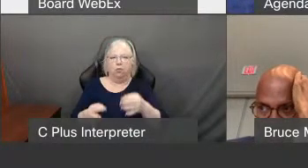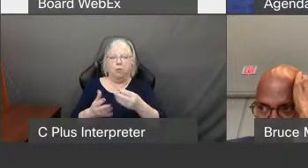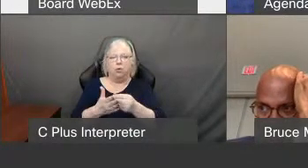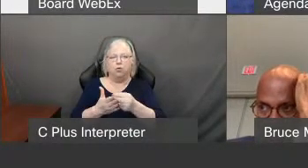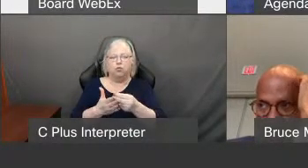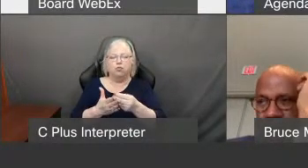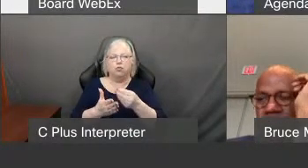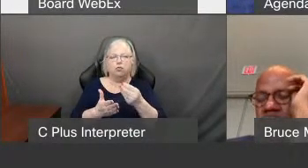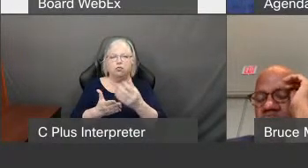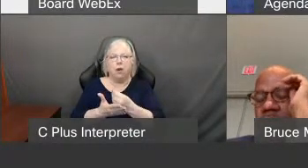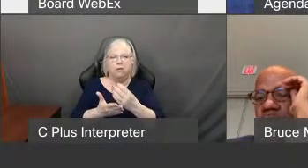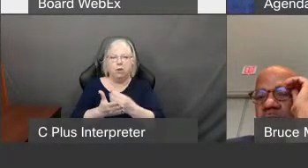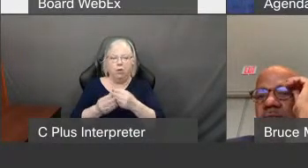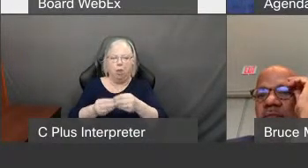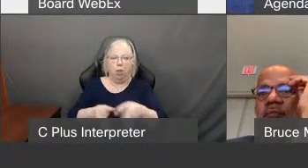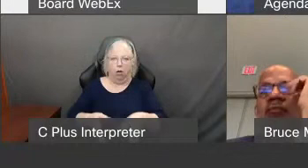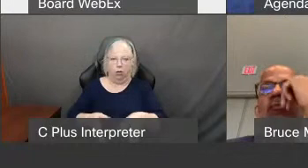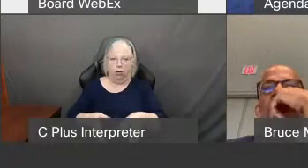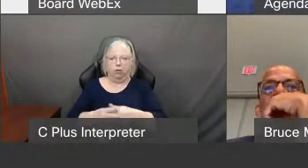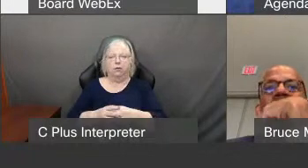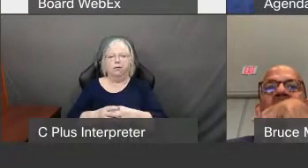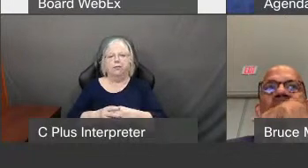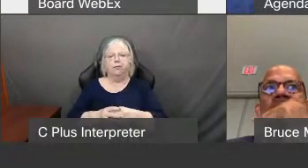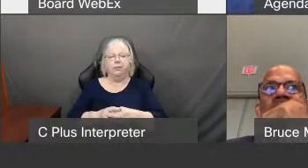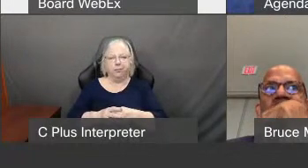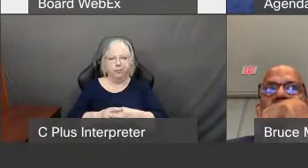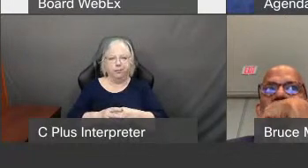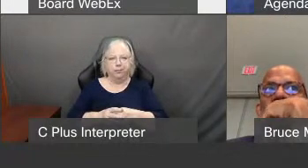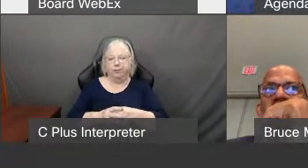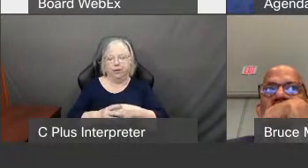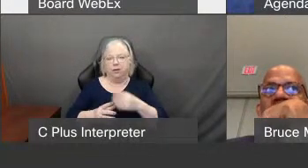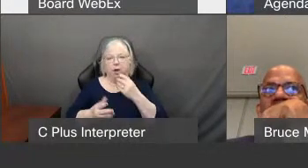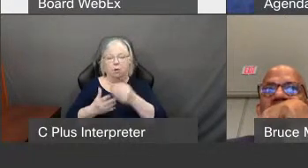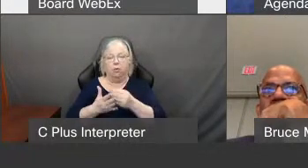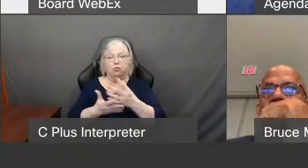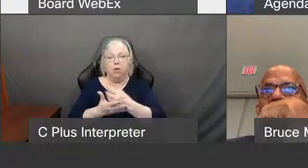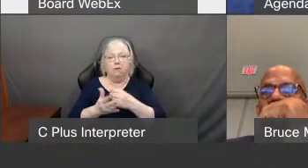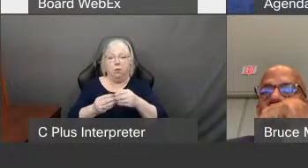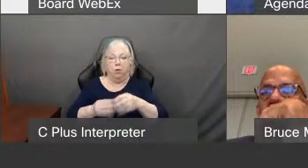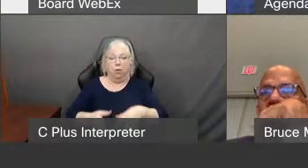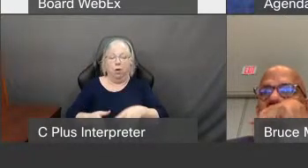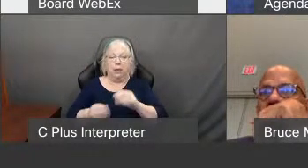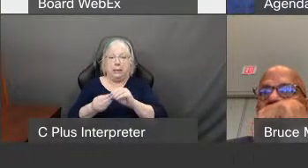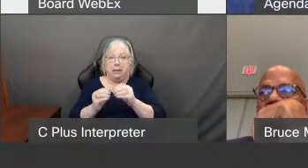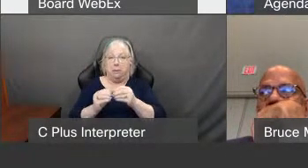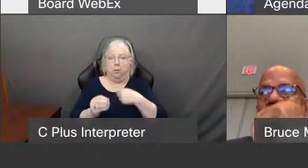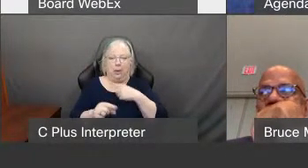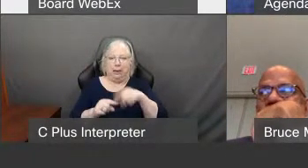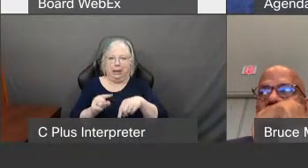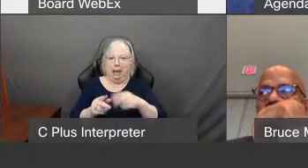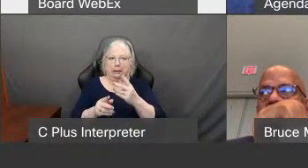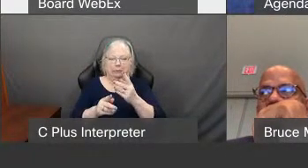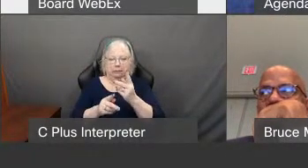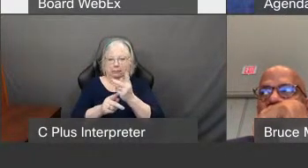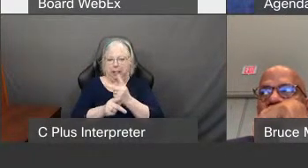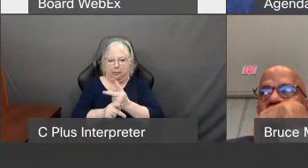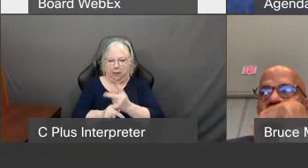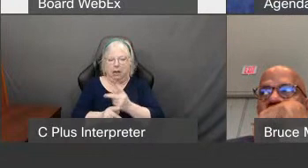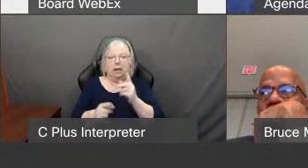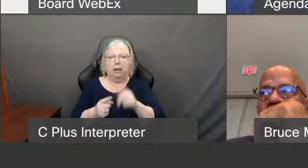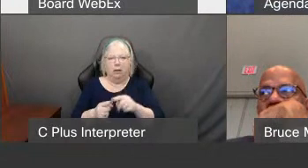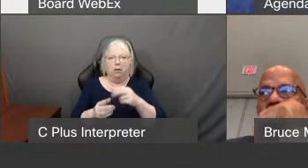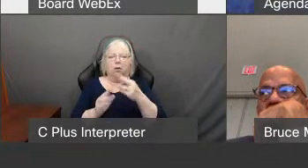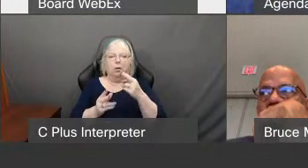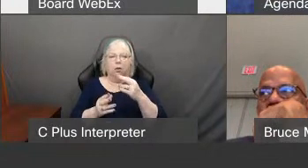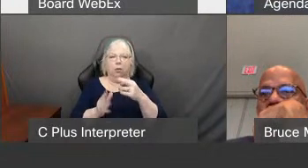So the revenue loss number, we cannot calculate that until the rule is final, final, final.